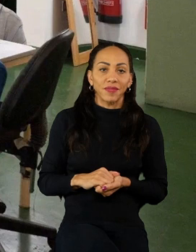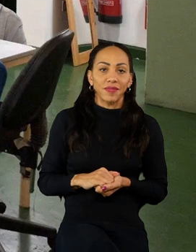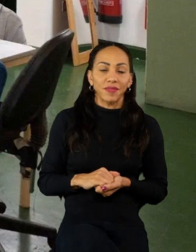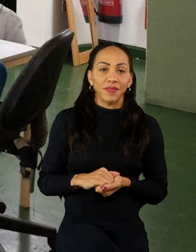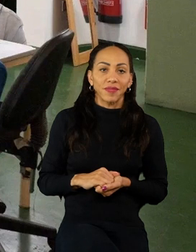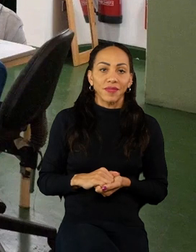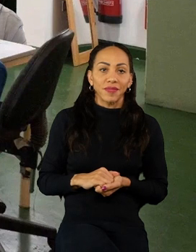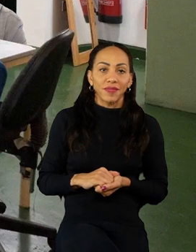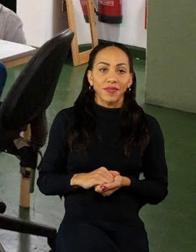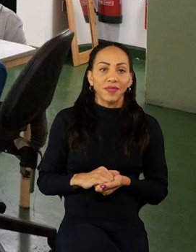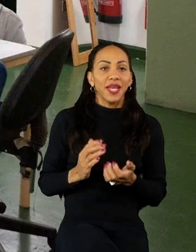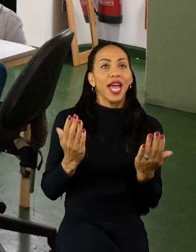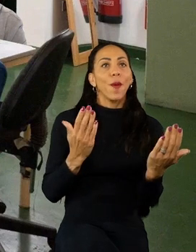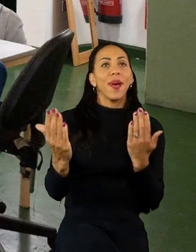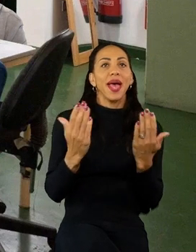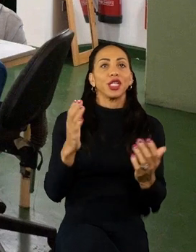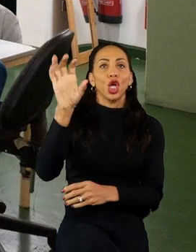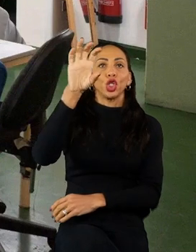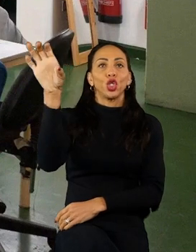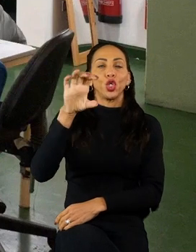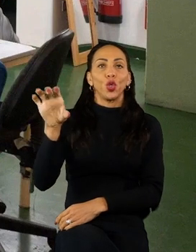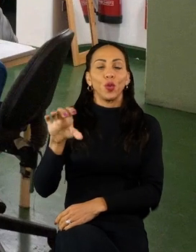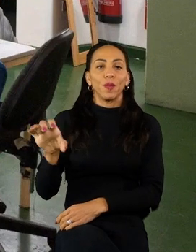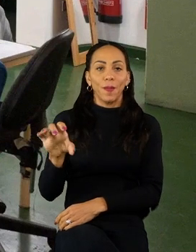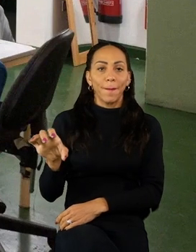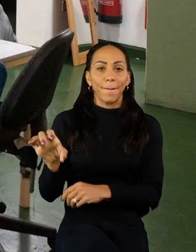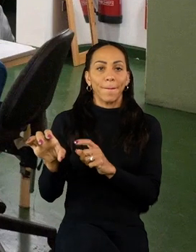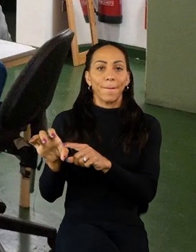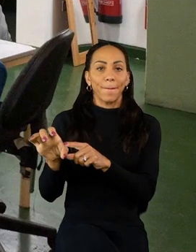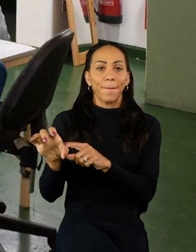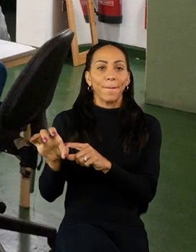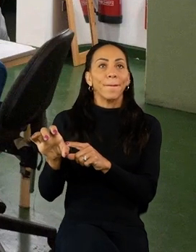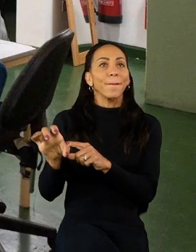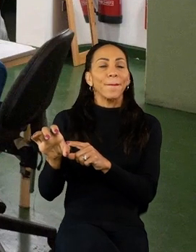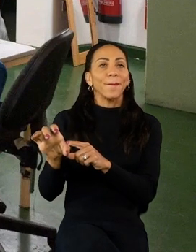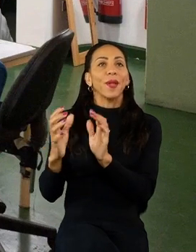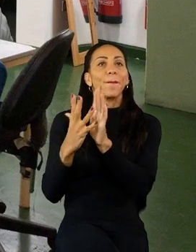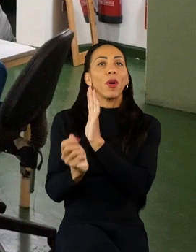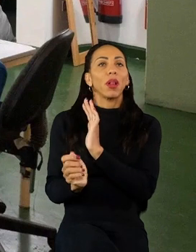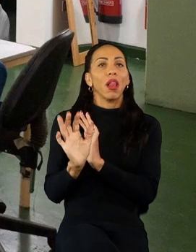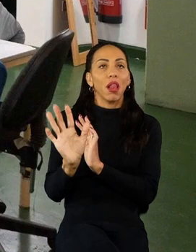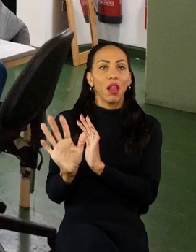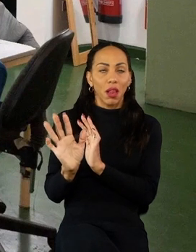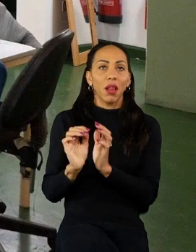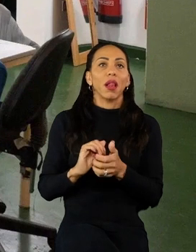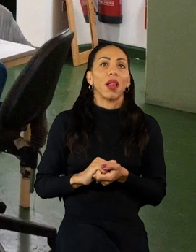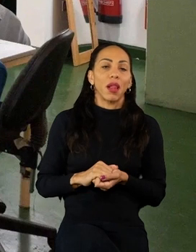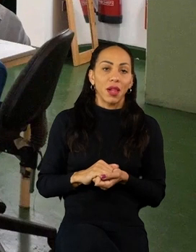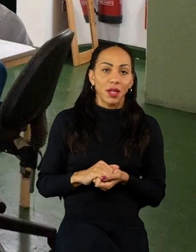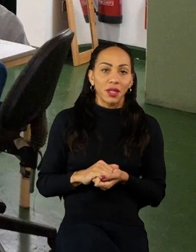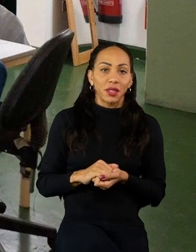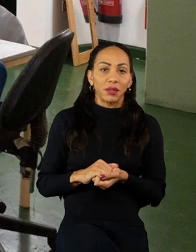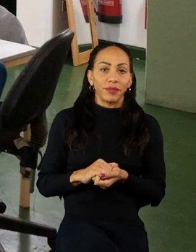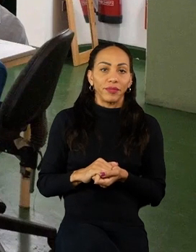here on this slide up here on the far left, you'll see the kind of model of the Zoom sort of